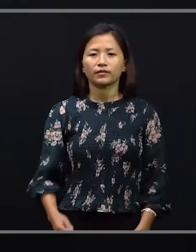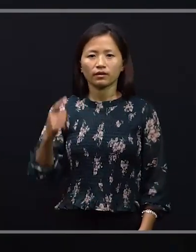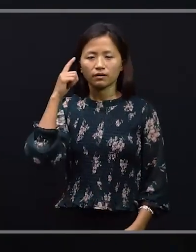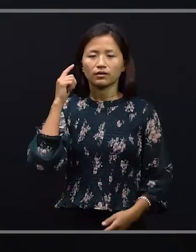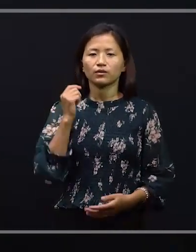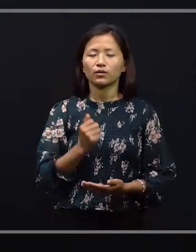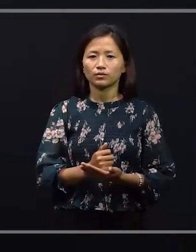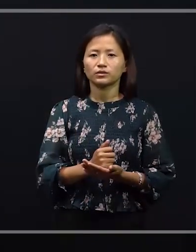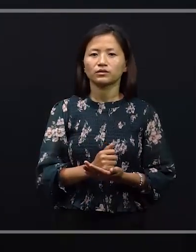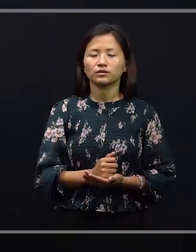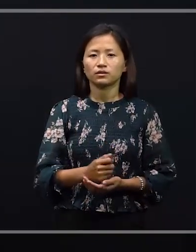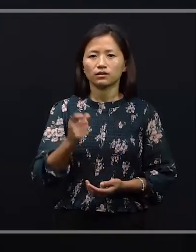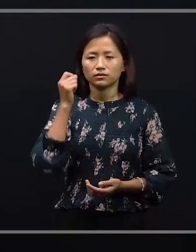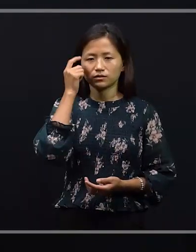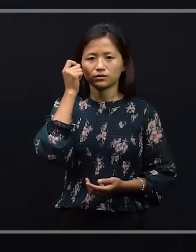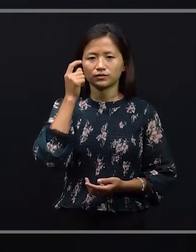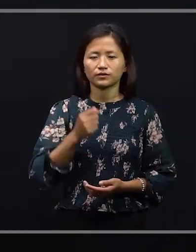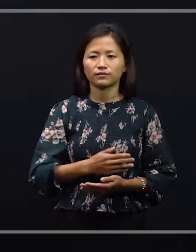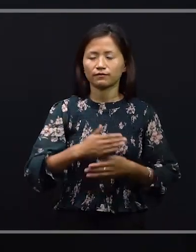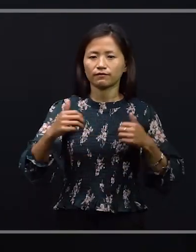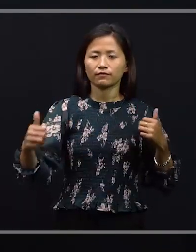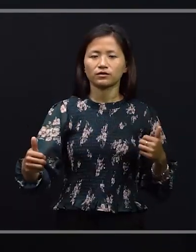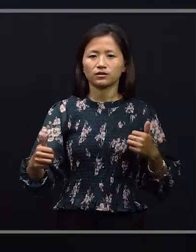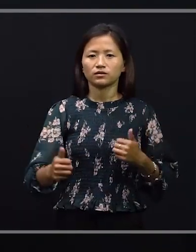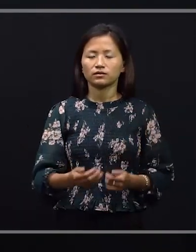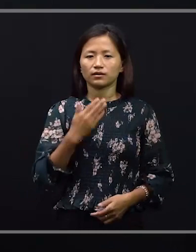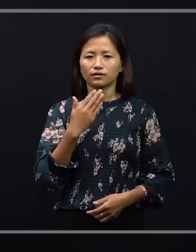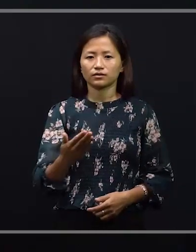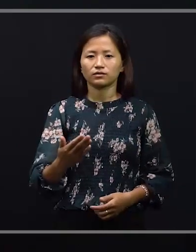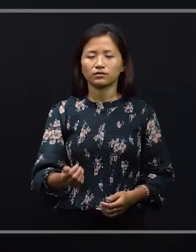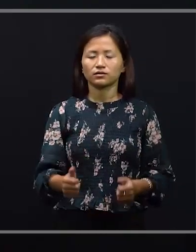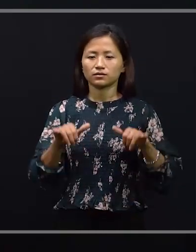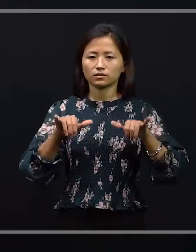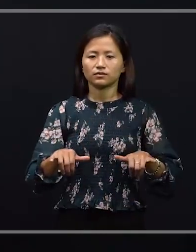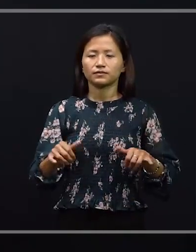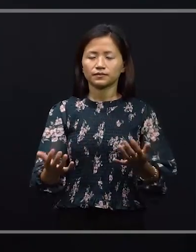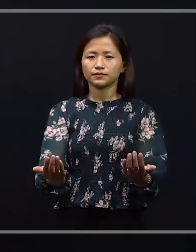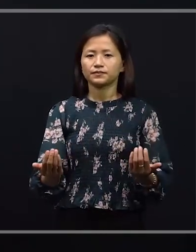you have understood that far. Okay, thank you for tuning in and stay safe.